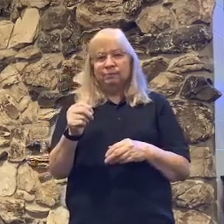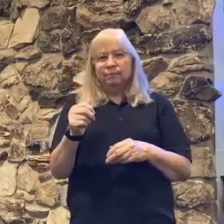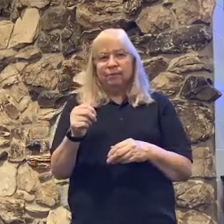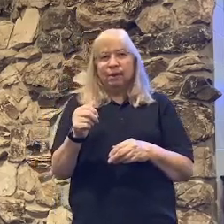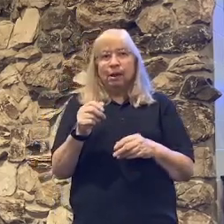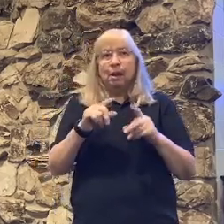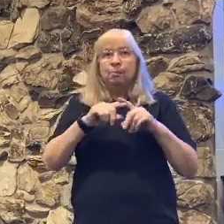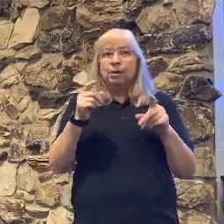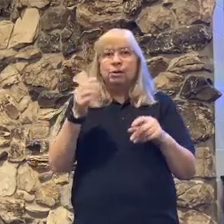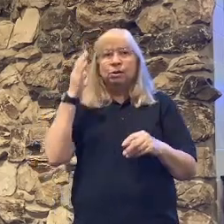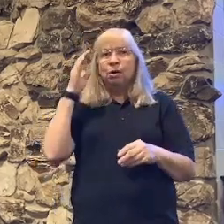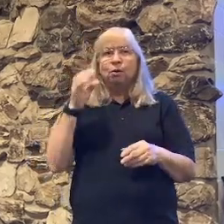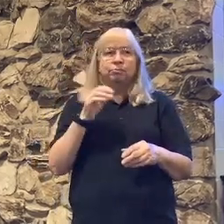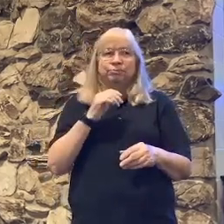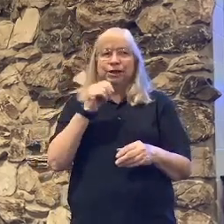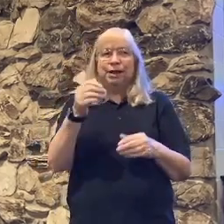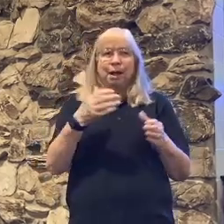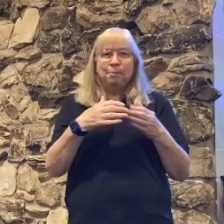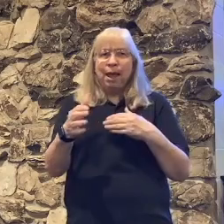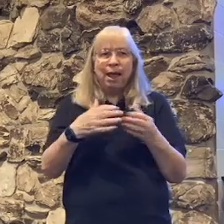But you know, it didn't matter.